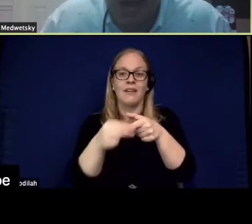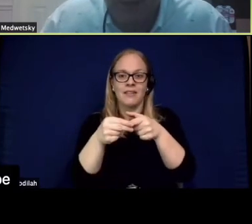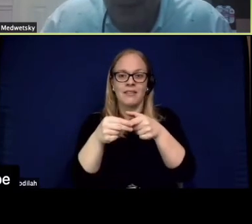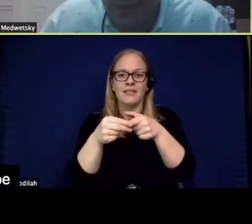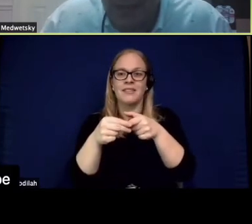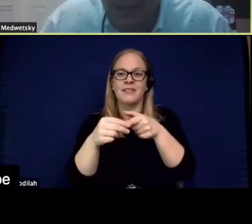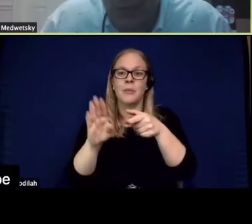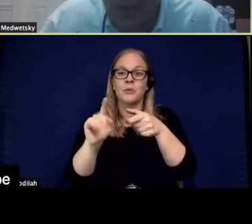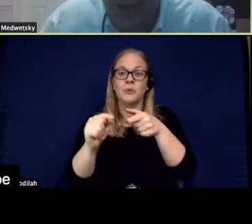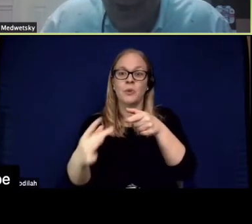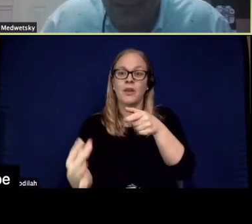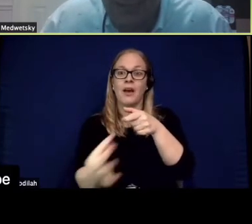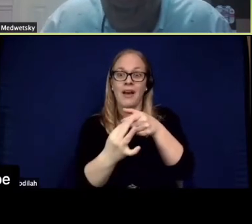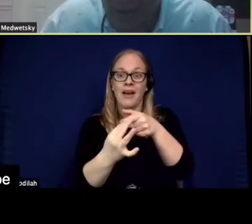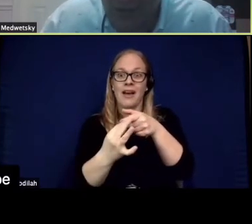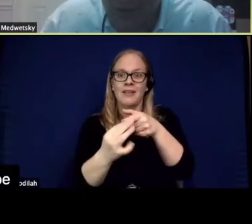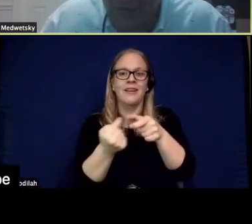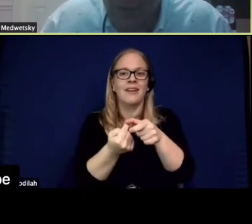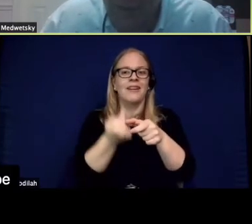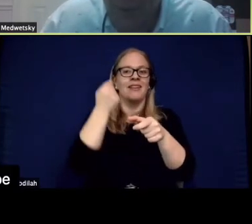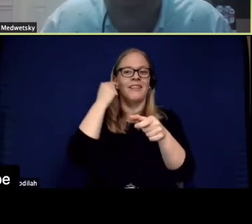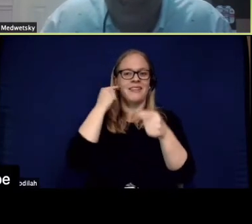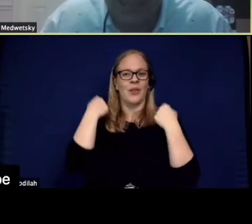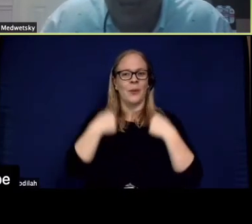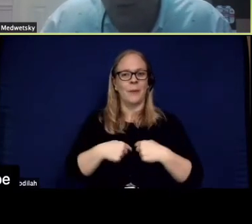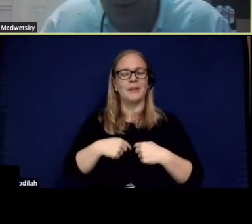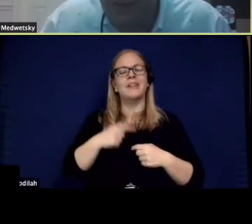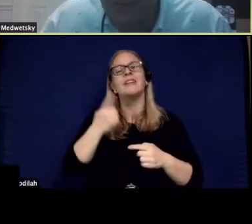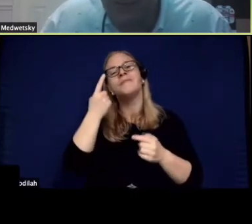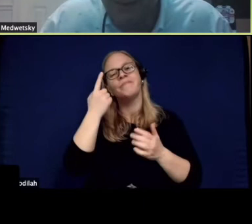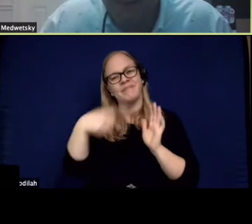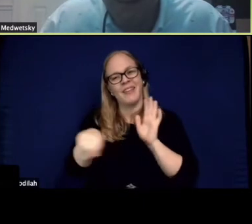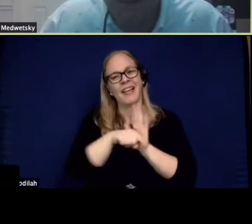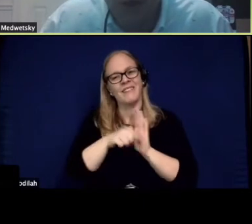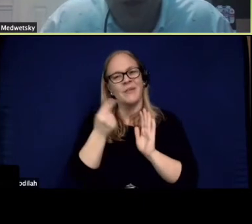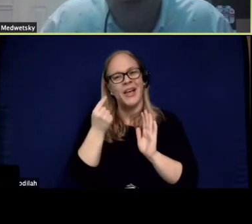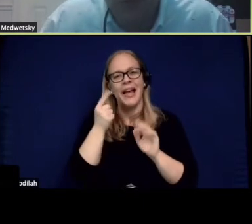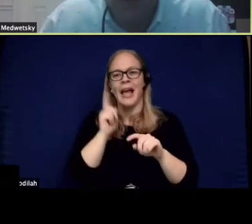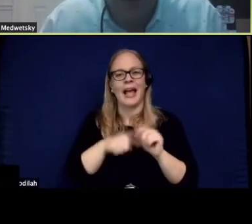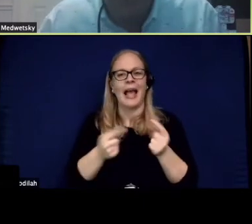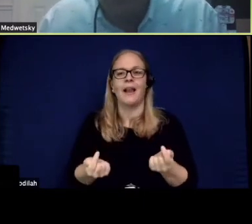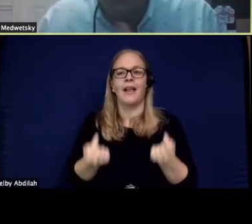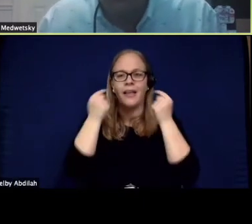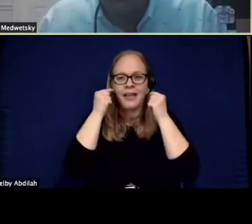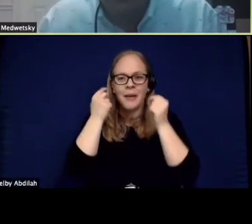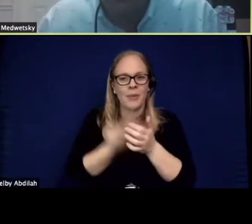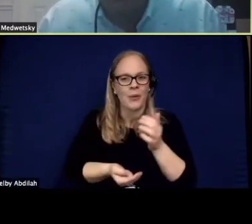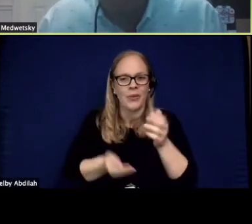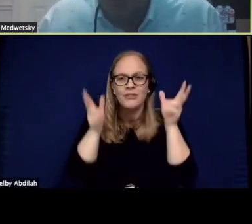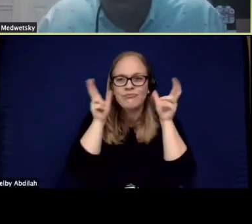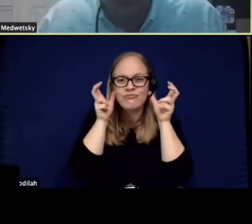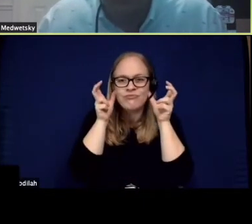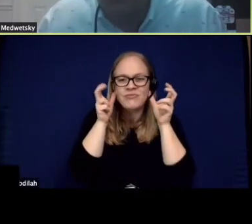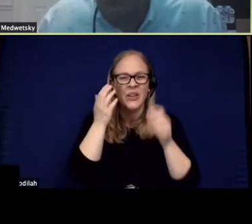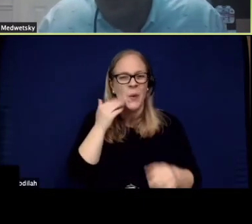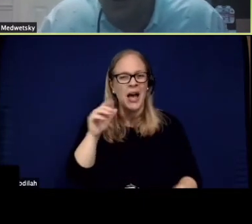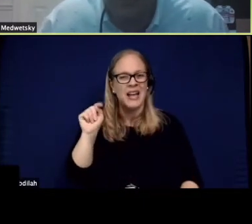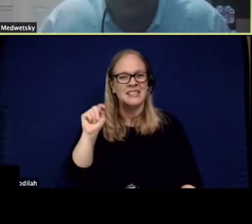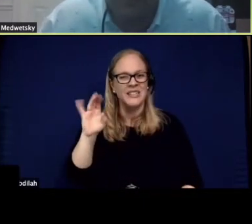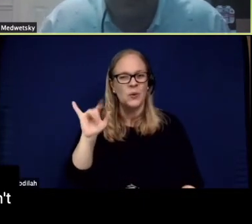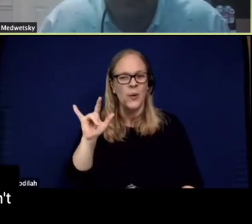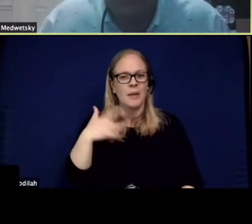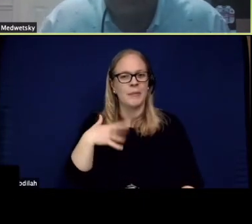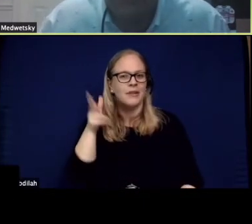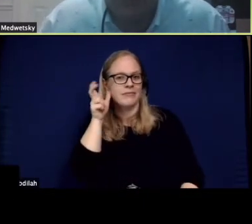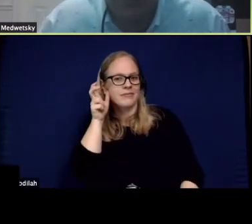you will not be able to hear in stereo, because T-coils, you